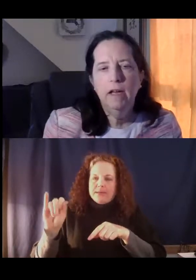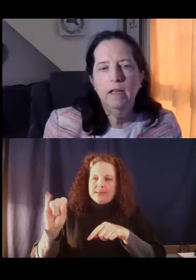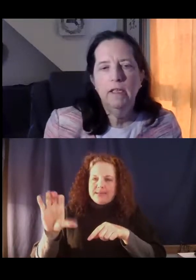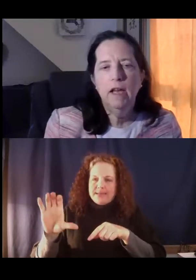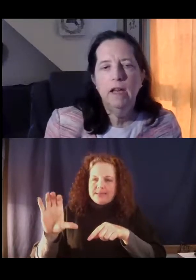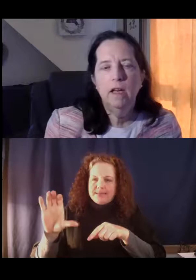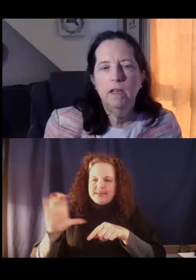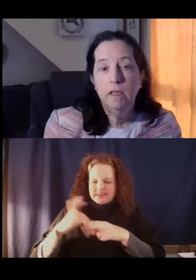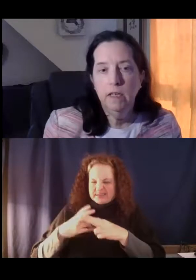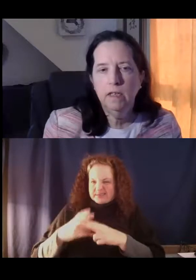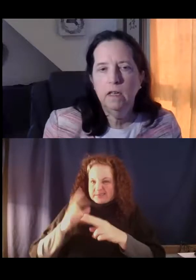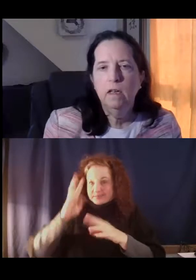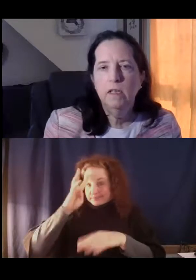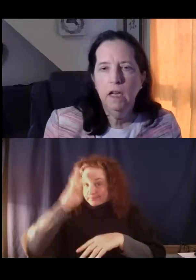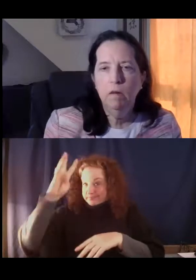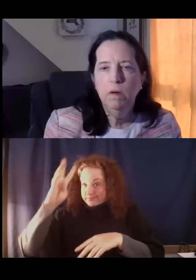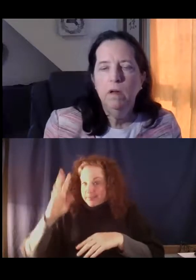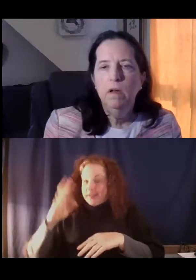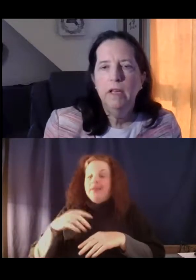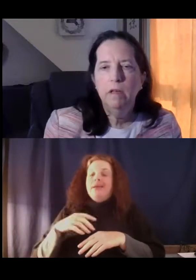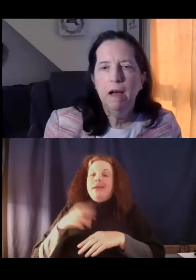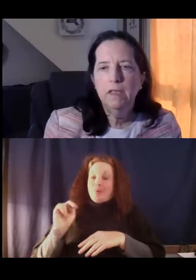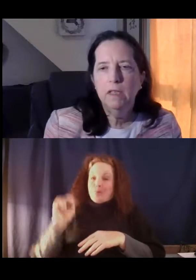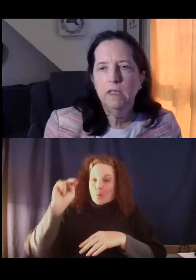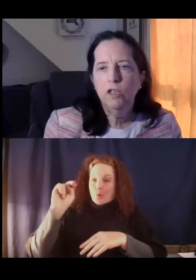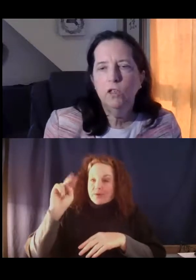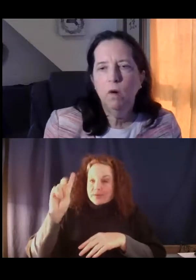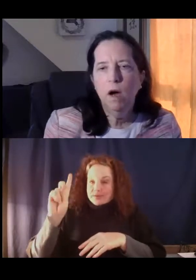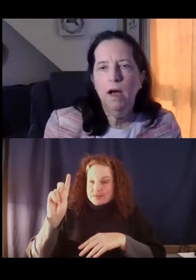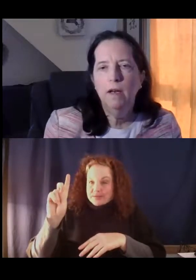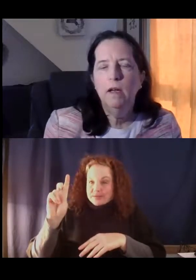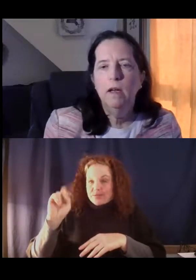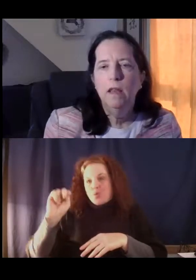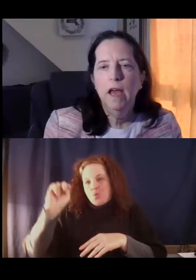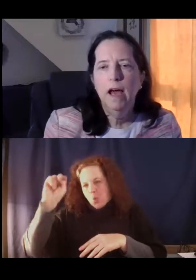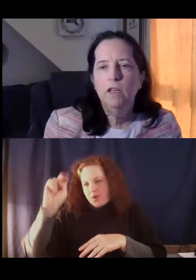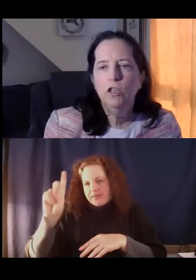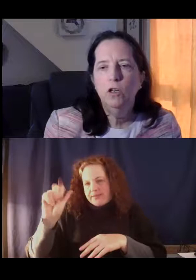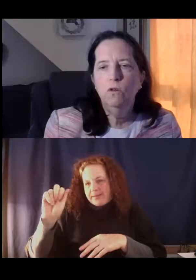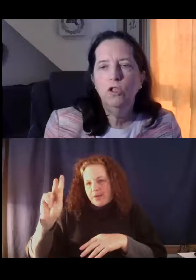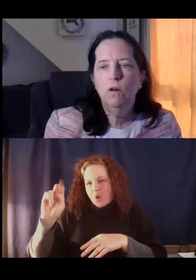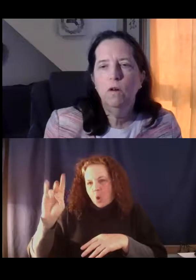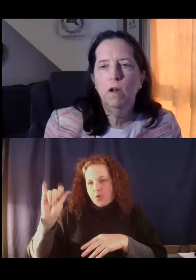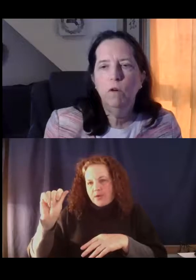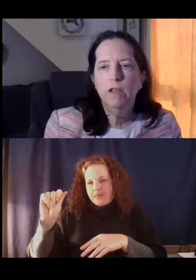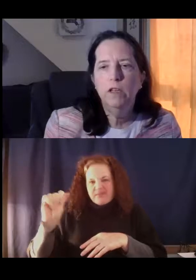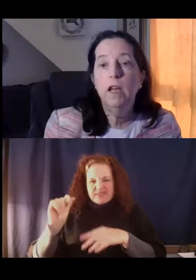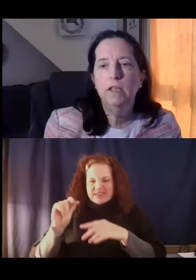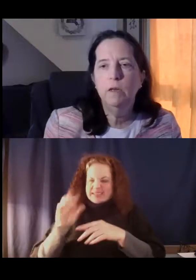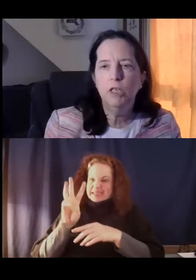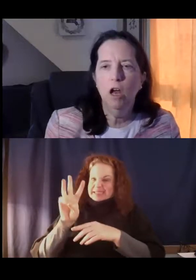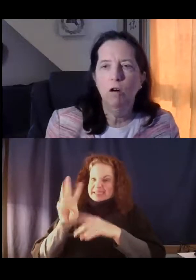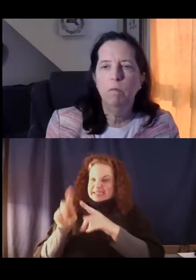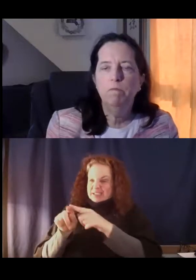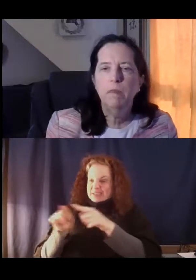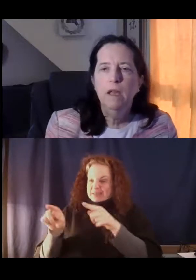that is a disc tip that's about 6 inches wide that is used in